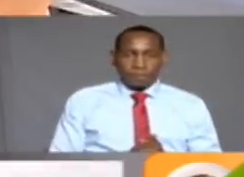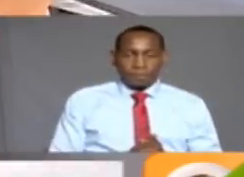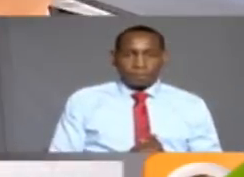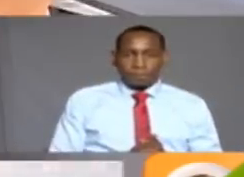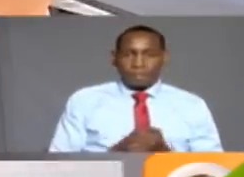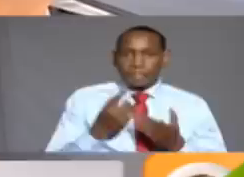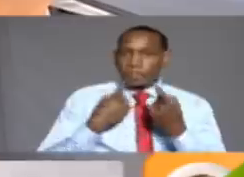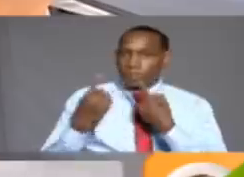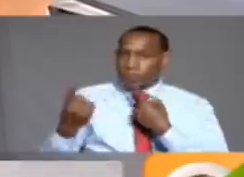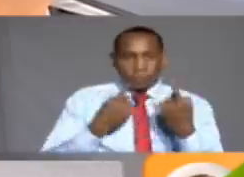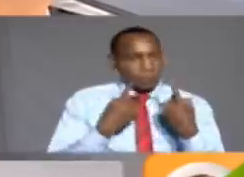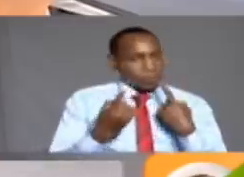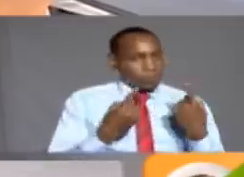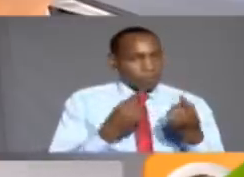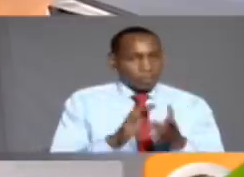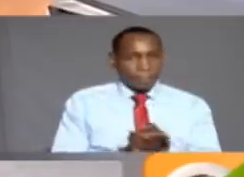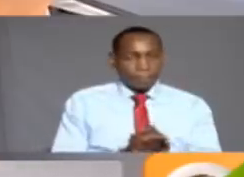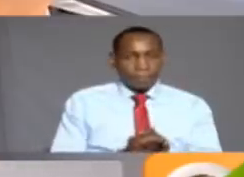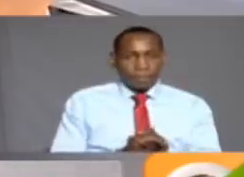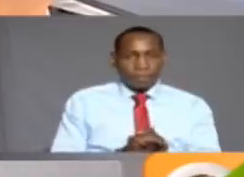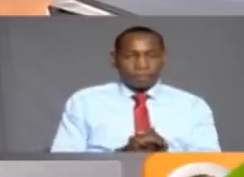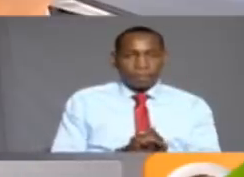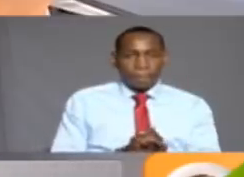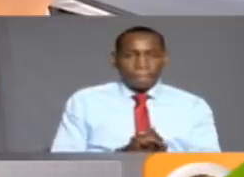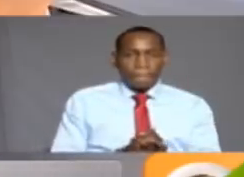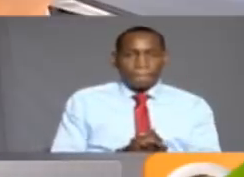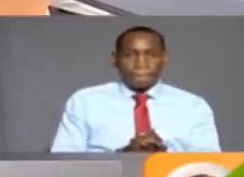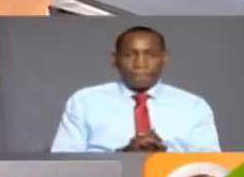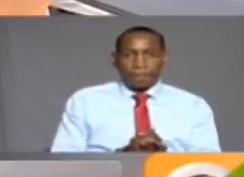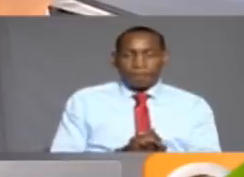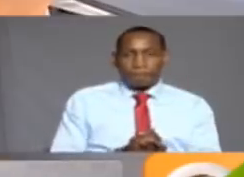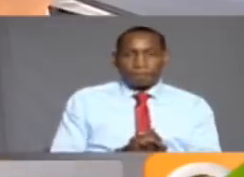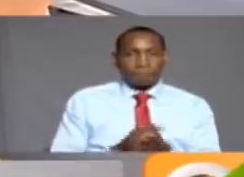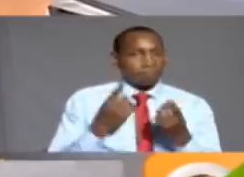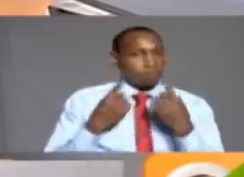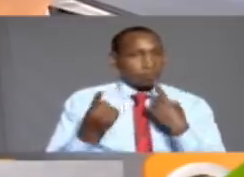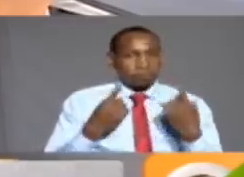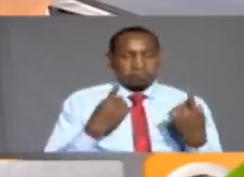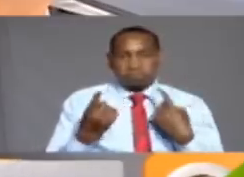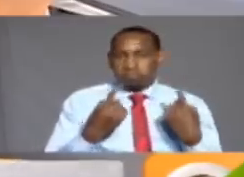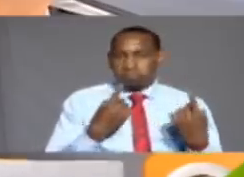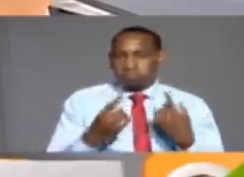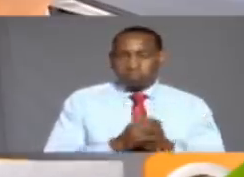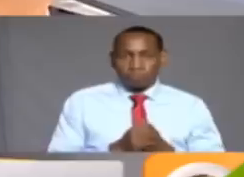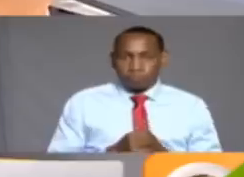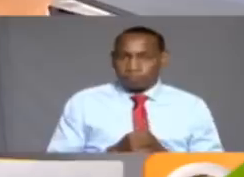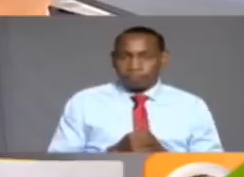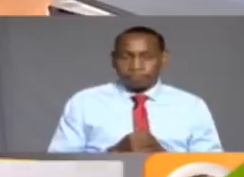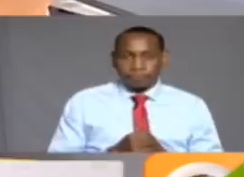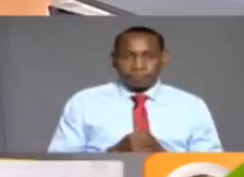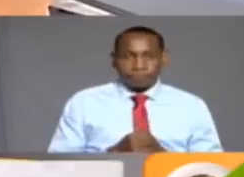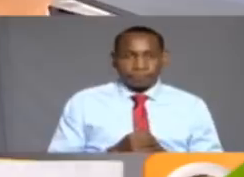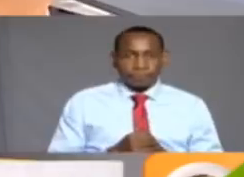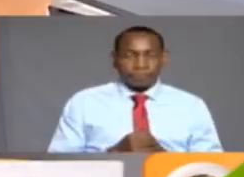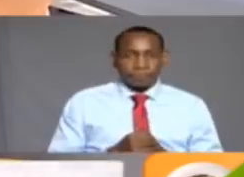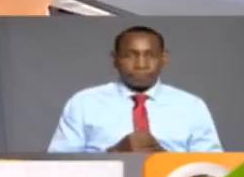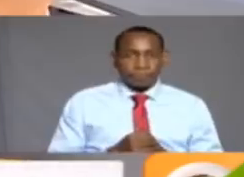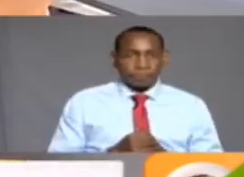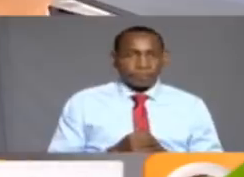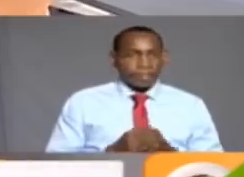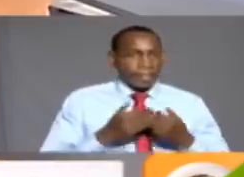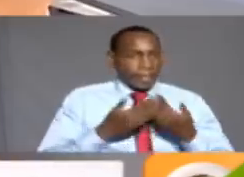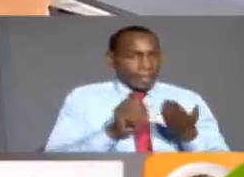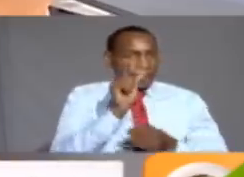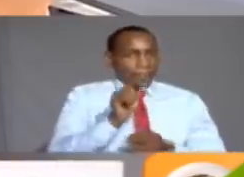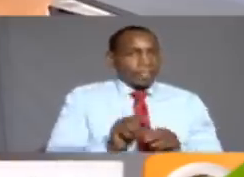need a it's mandate. It's too early. No. You need a mandate. It's too early. I mean, the too early we still for have... What? I mean, see, he's... Too early for what? Kukuri has just said anybody can